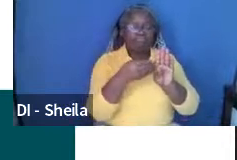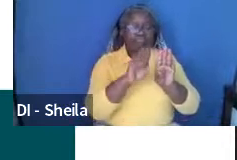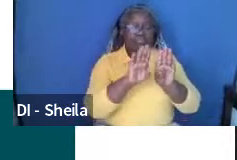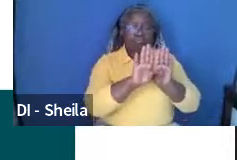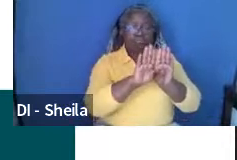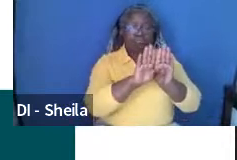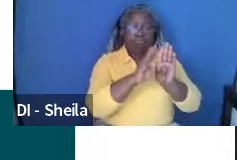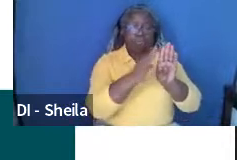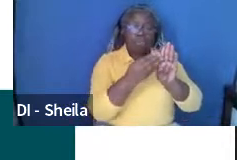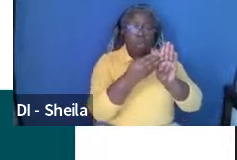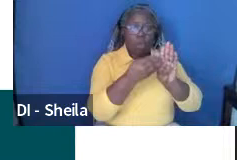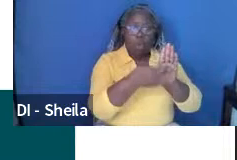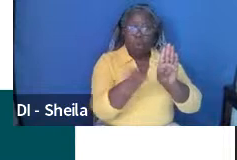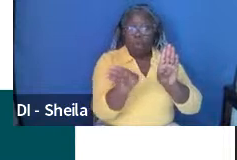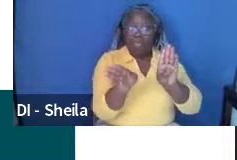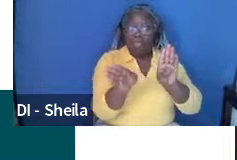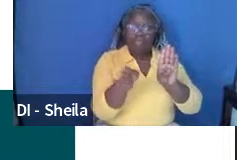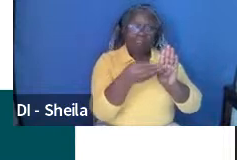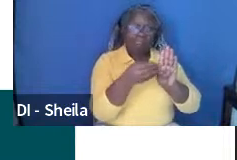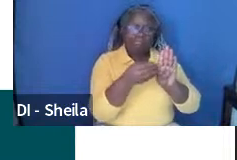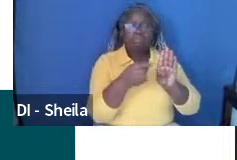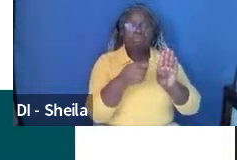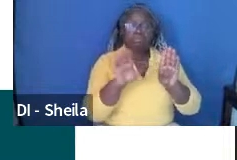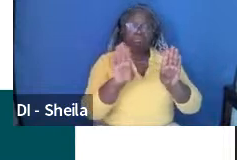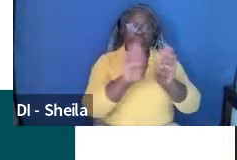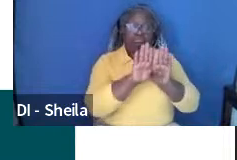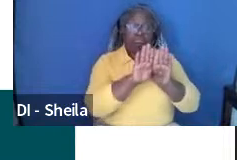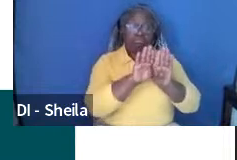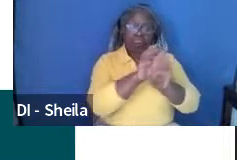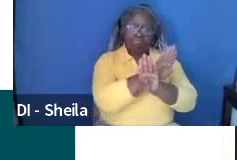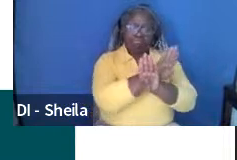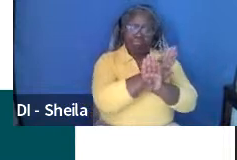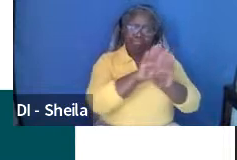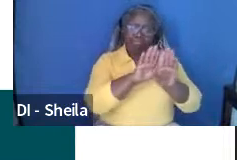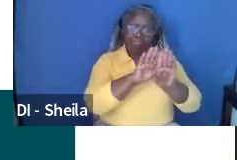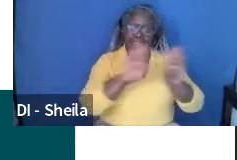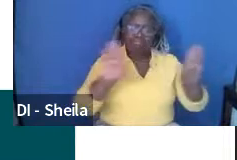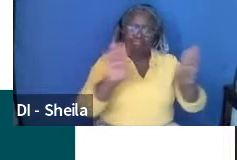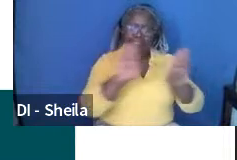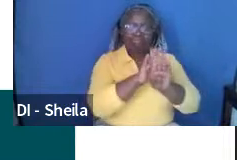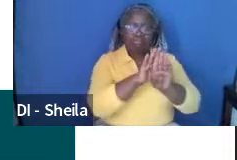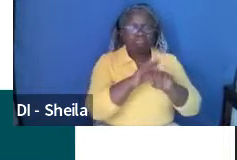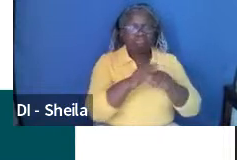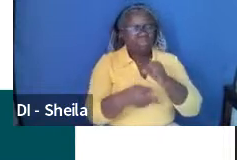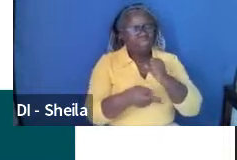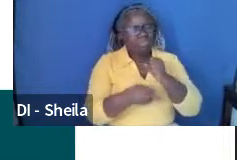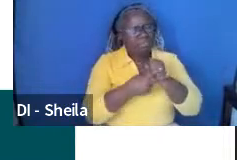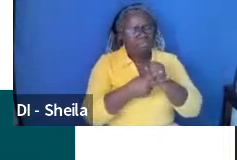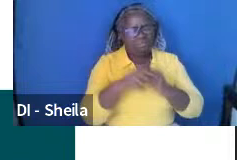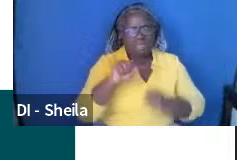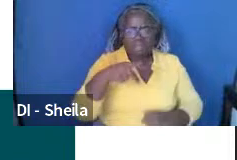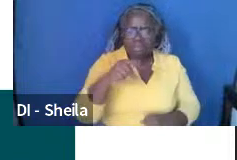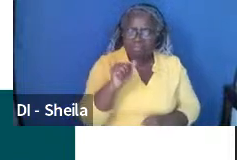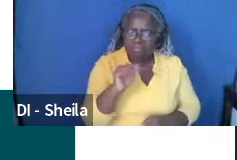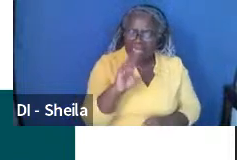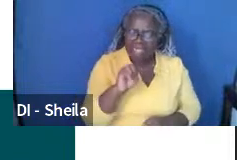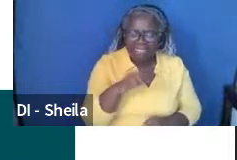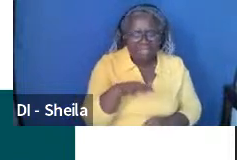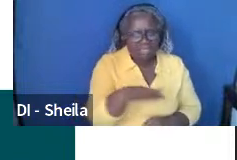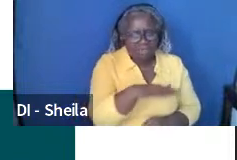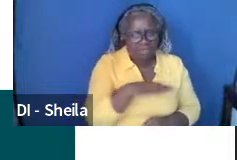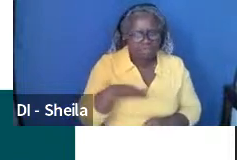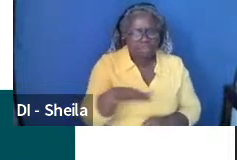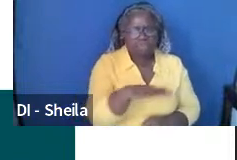that. We save a little bit of space. You simply need 4 feet on either side for the full width of the door. So that's now